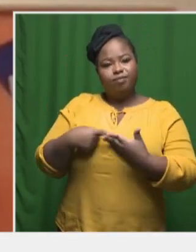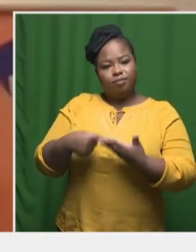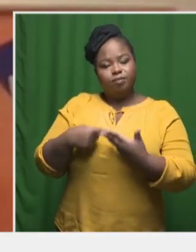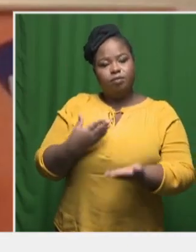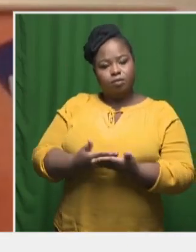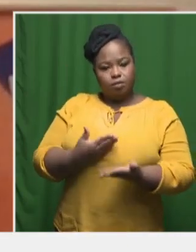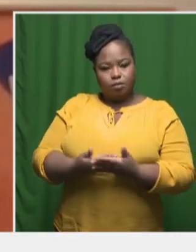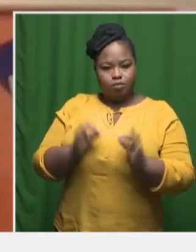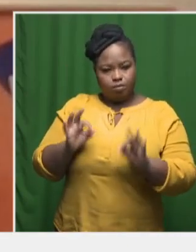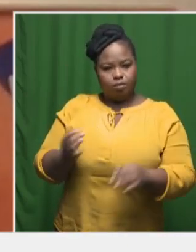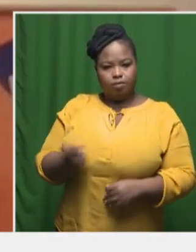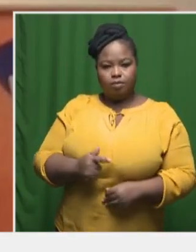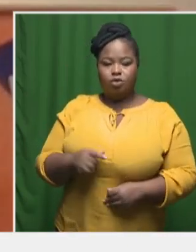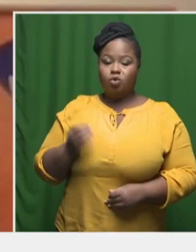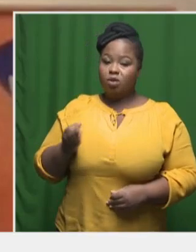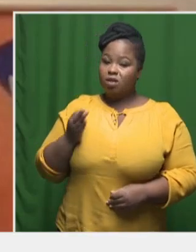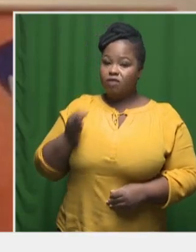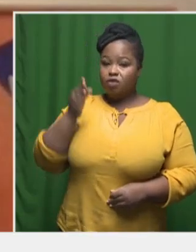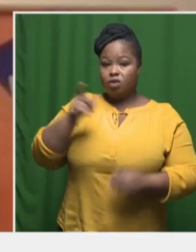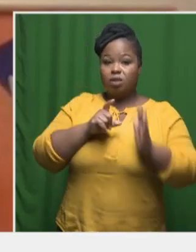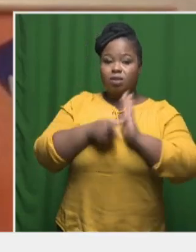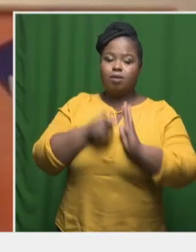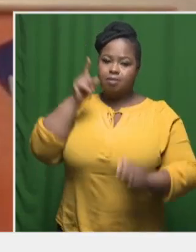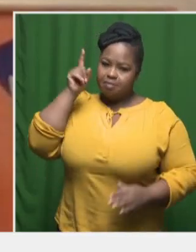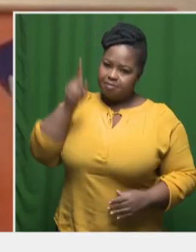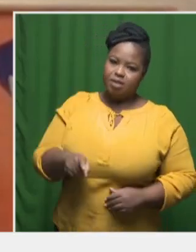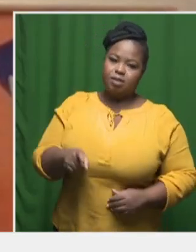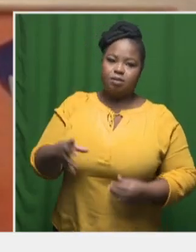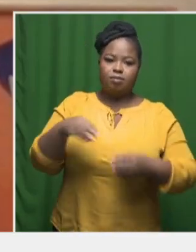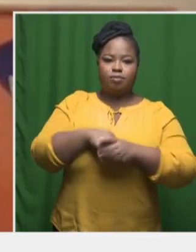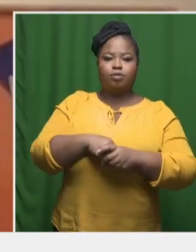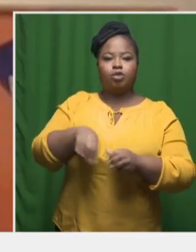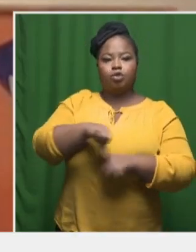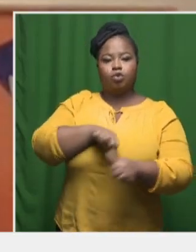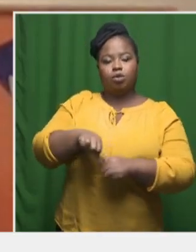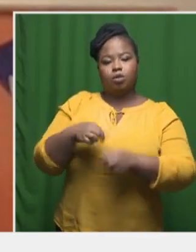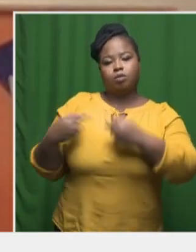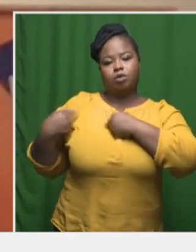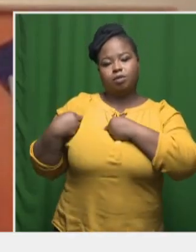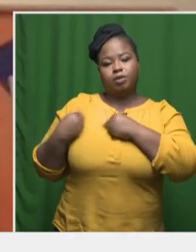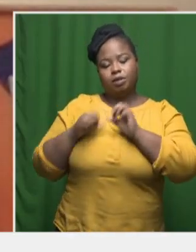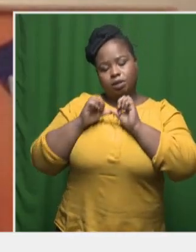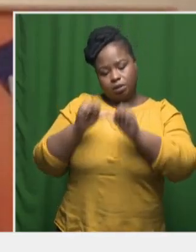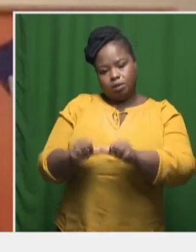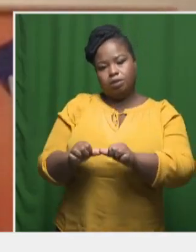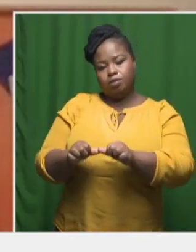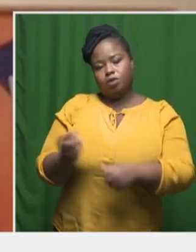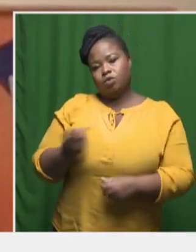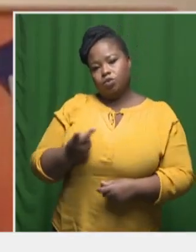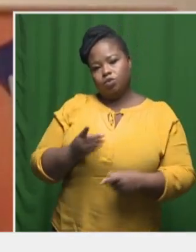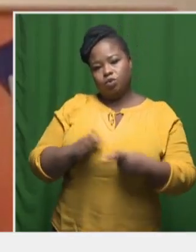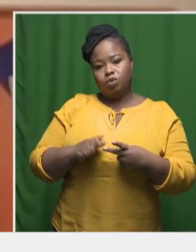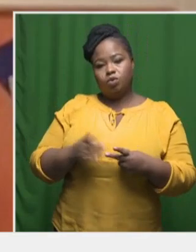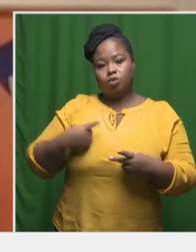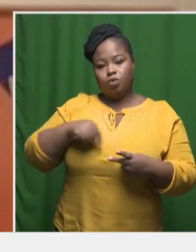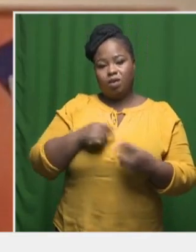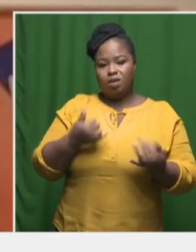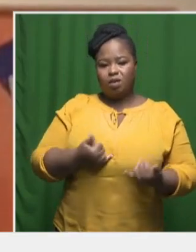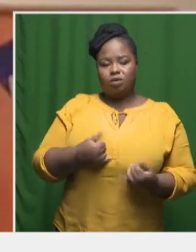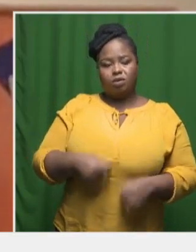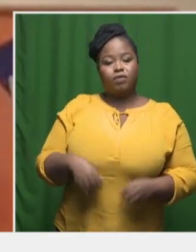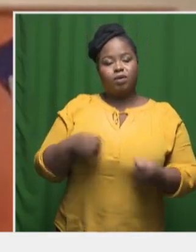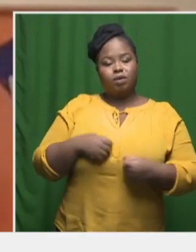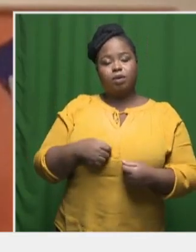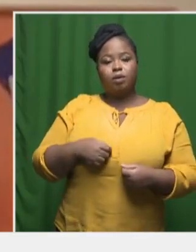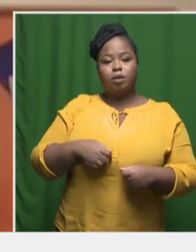need to happen. So the future of design has to incorporate social responsibility and sustainability. We're also developing a far more meaningful